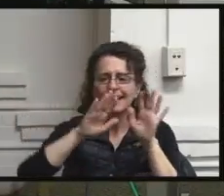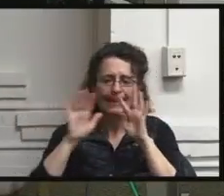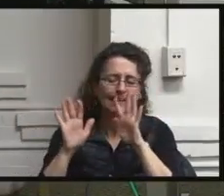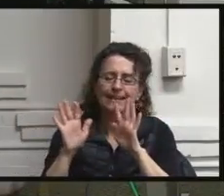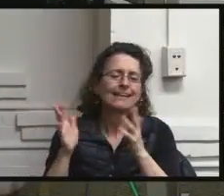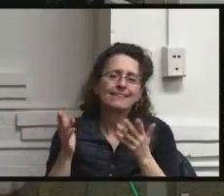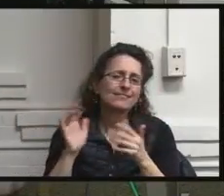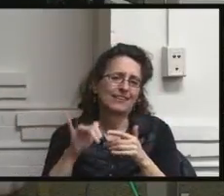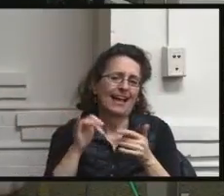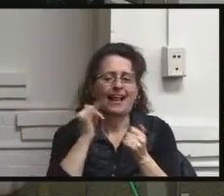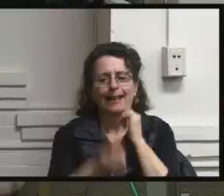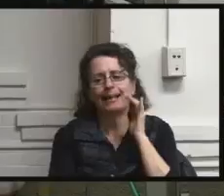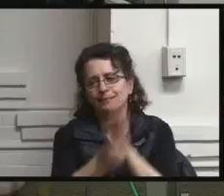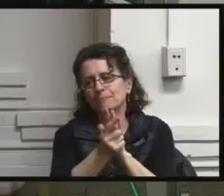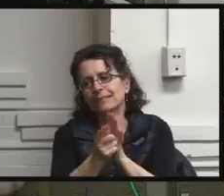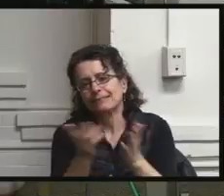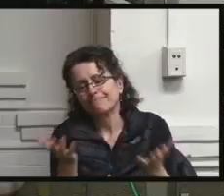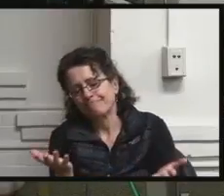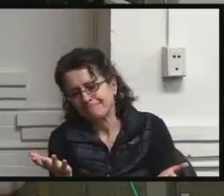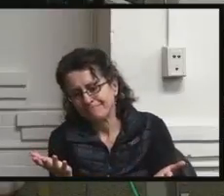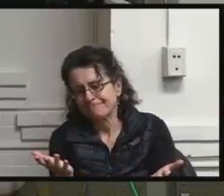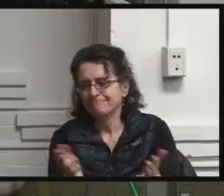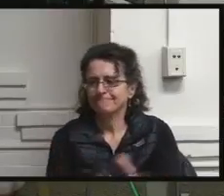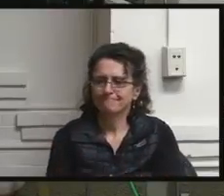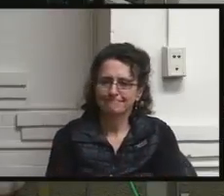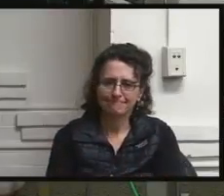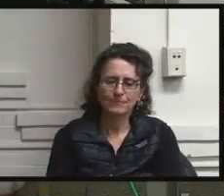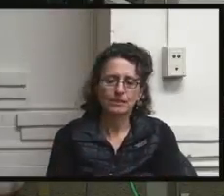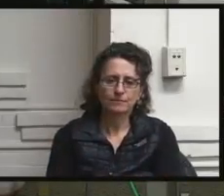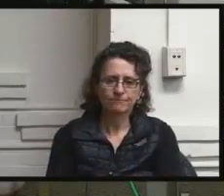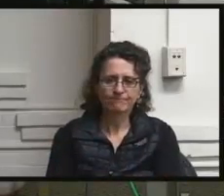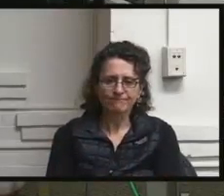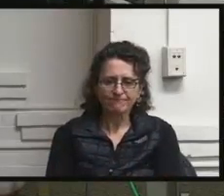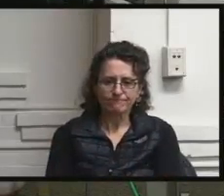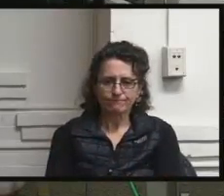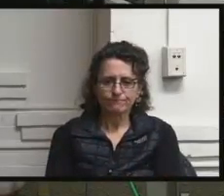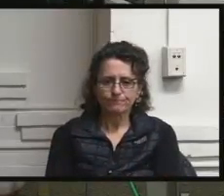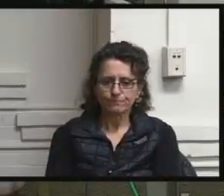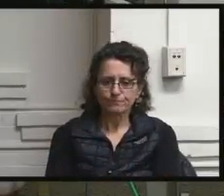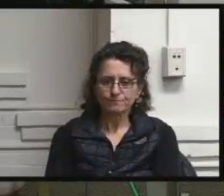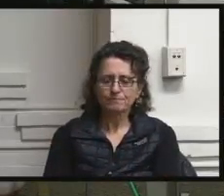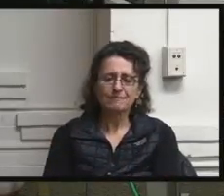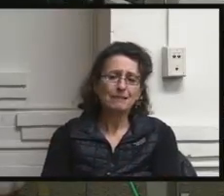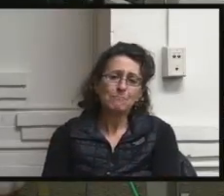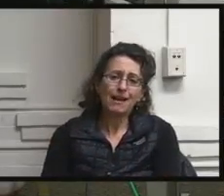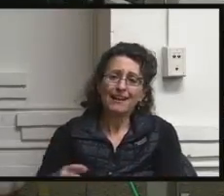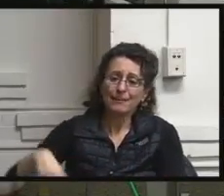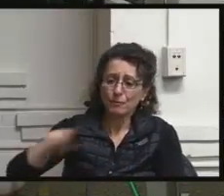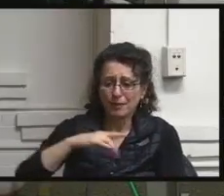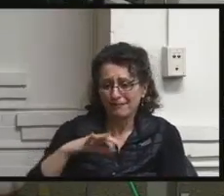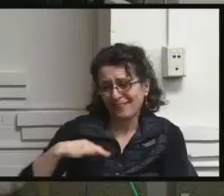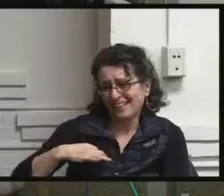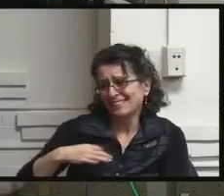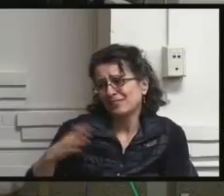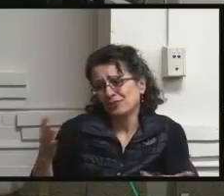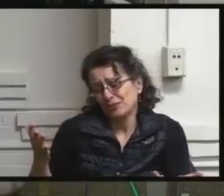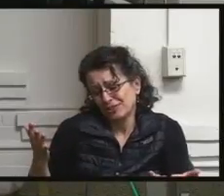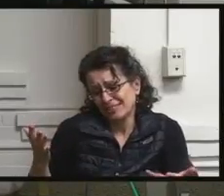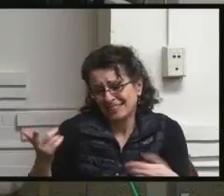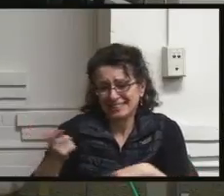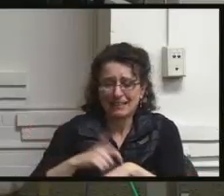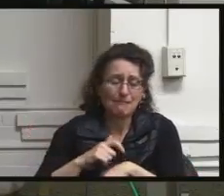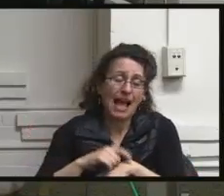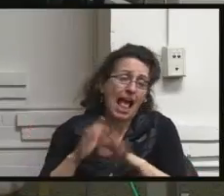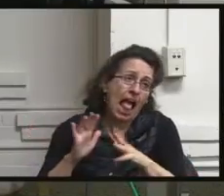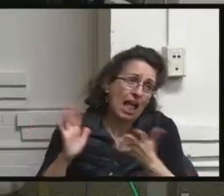so that's who it should have come from. So at the end of the day, you know, we're a volunteer organization. Right, wrong,